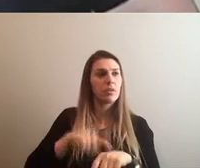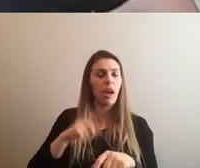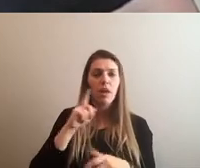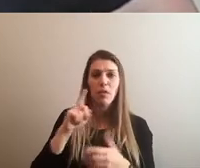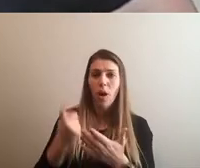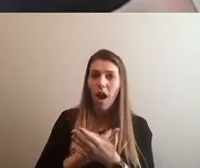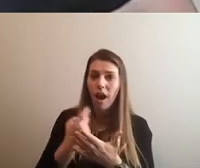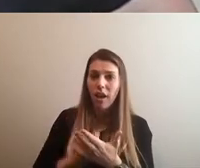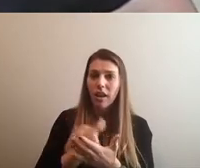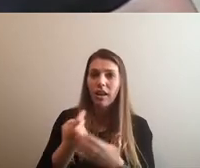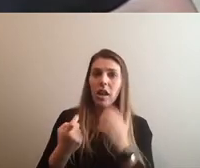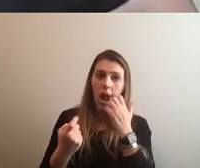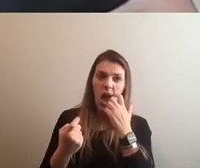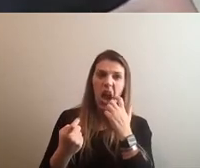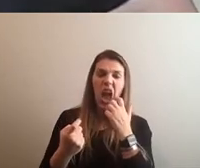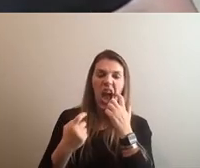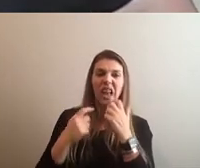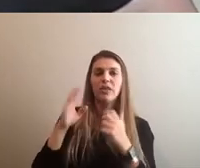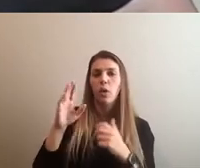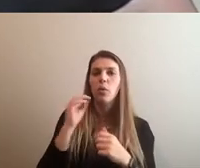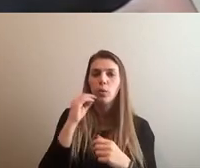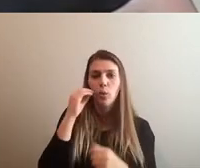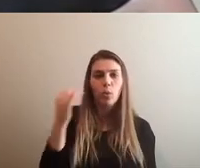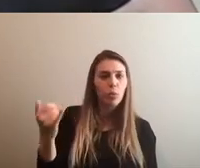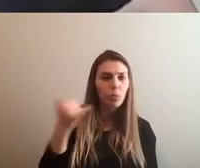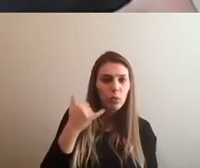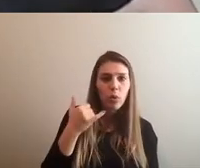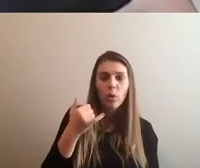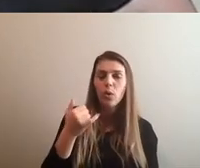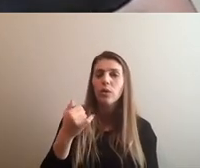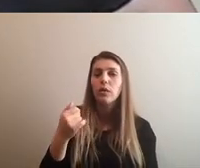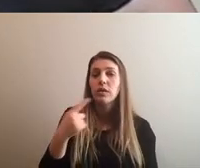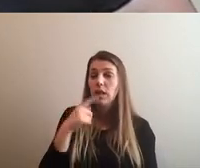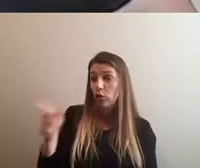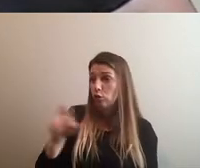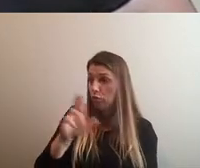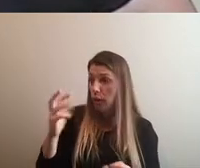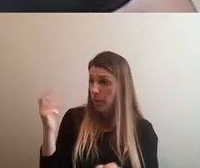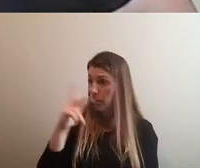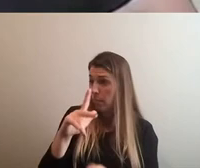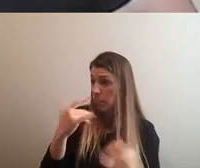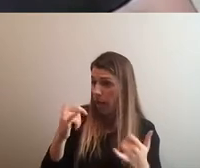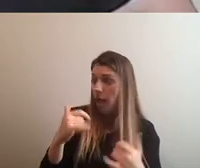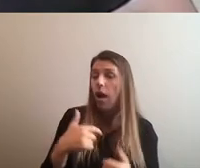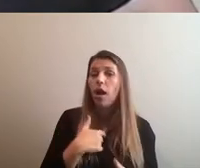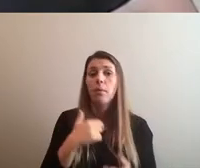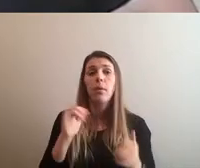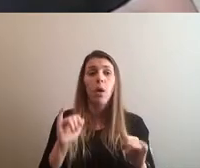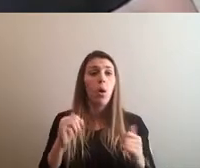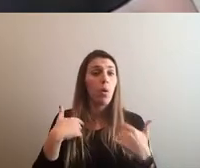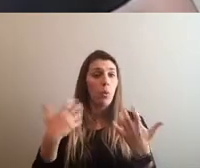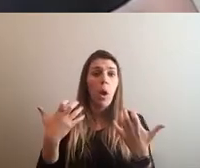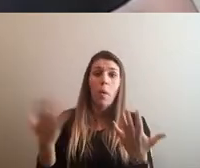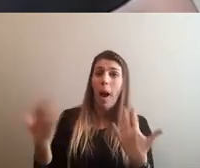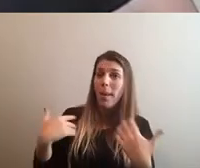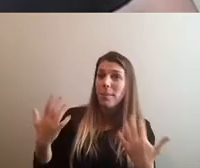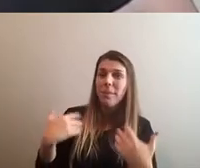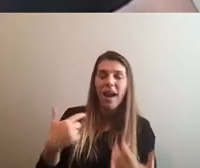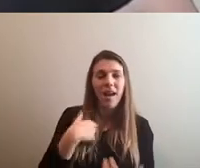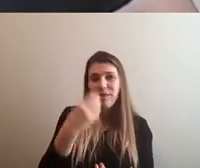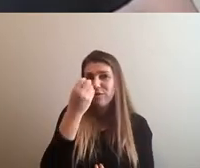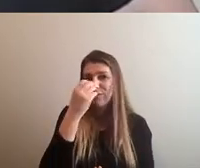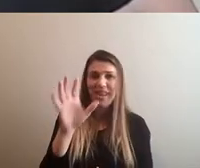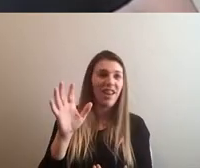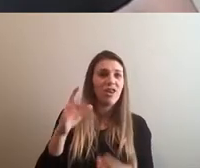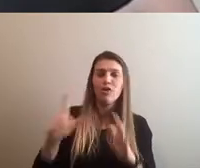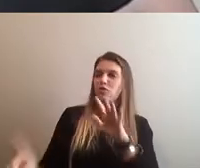I got a call from his home, and and they asked, said, Derek's ready to come and play for hockey. And I was like, we want him. I don't care. Just